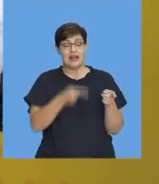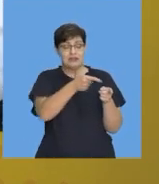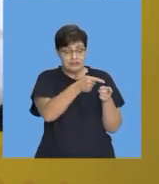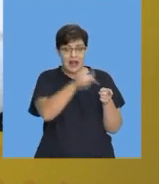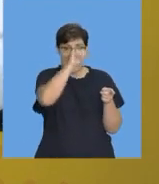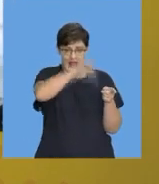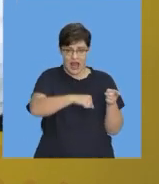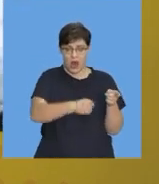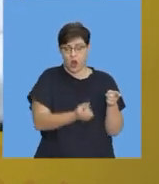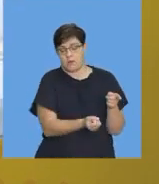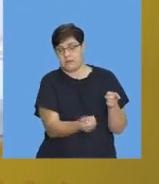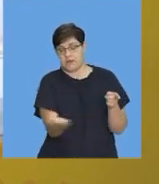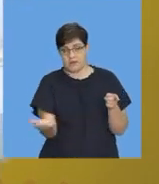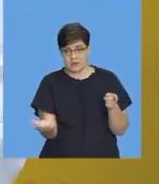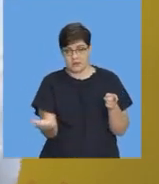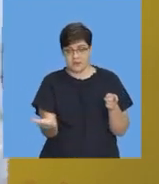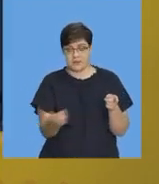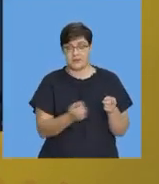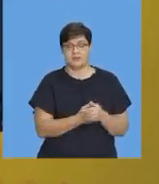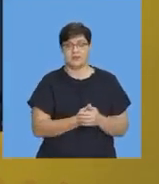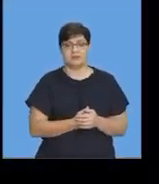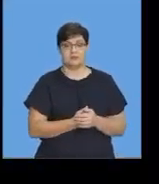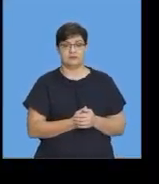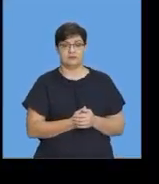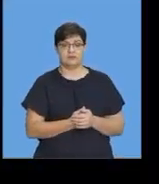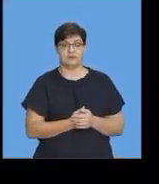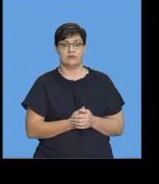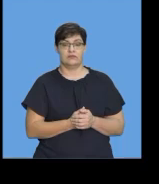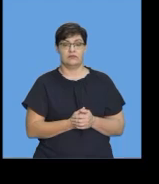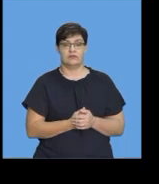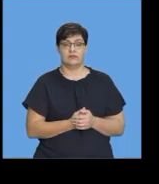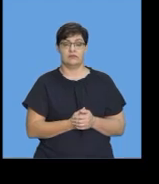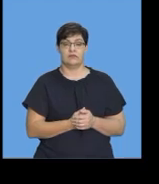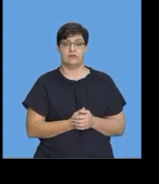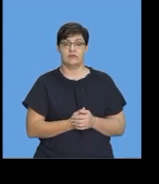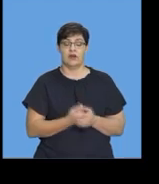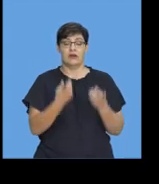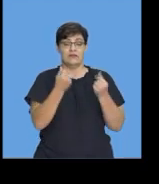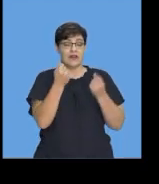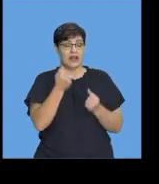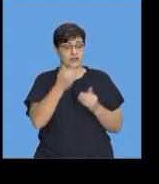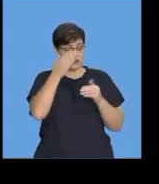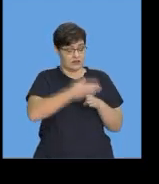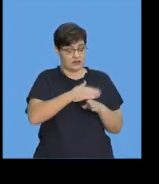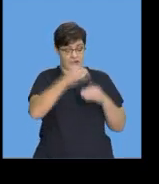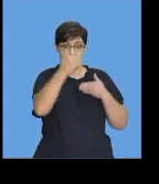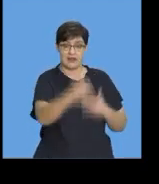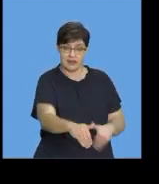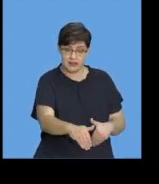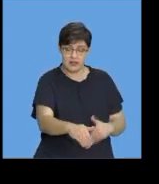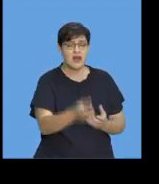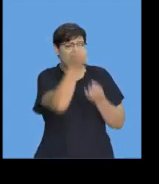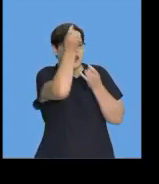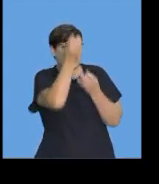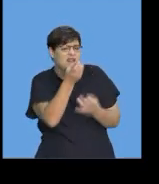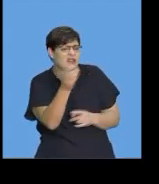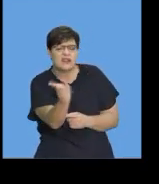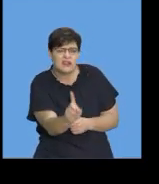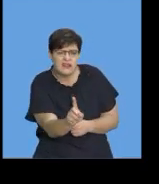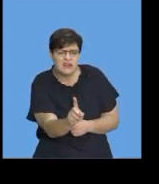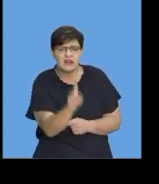is allowed to issue. Here we go. At the beginning of my financial period, I was told the information was